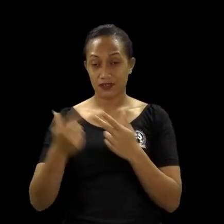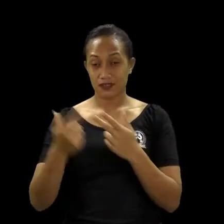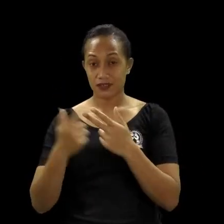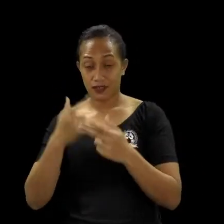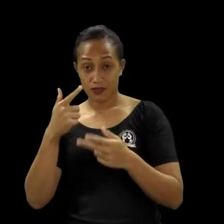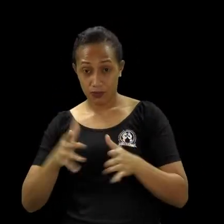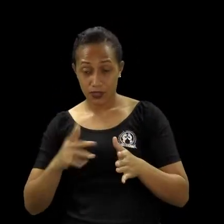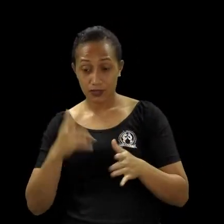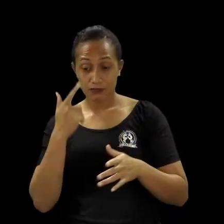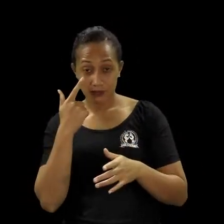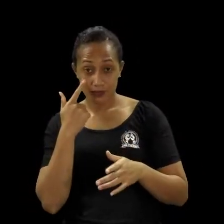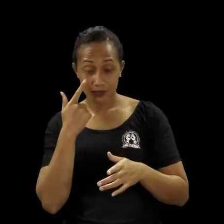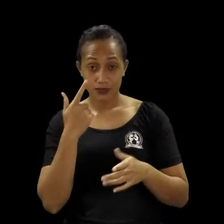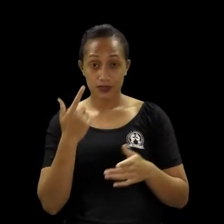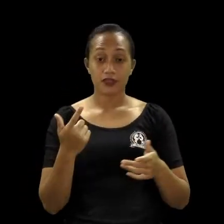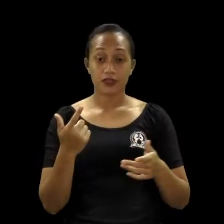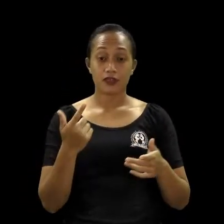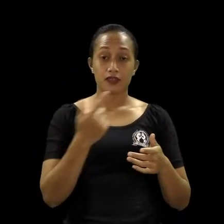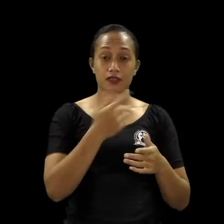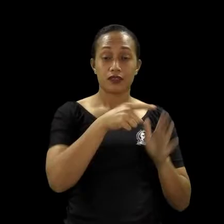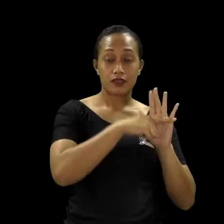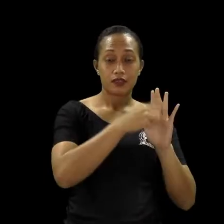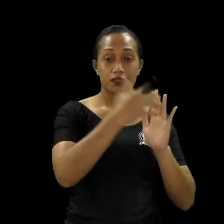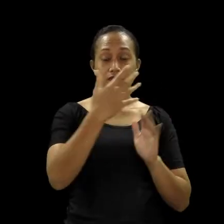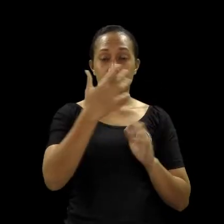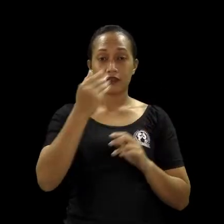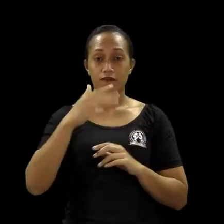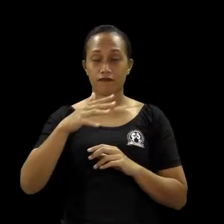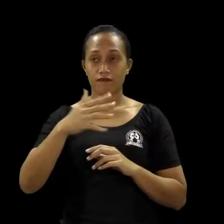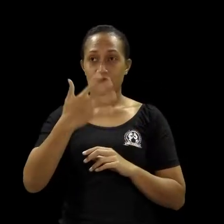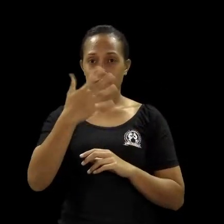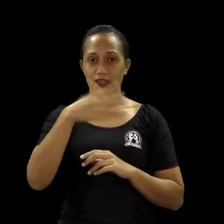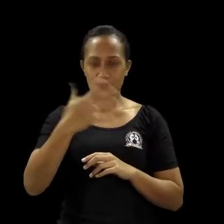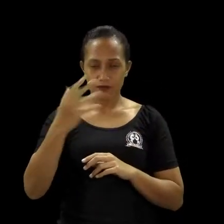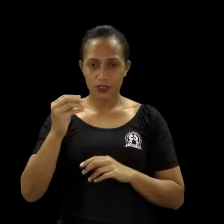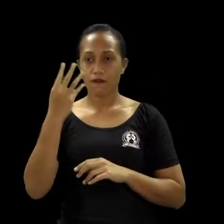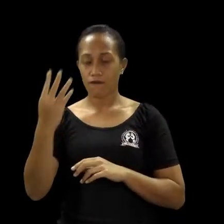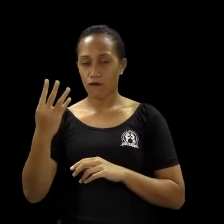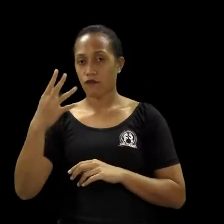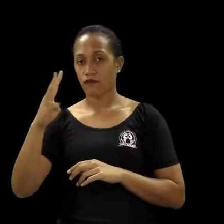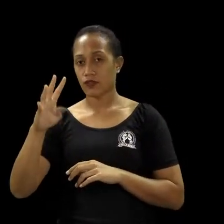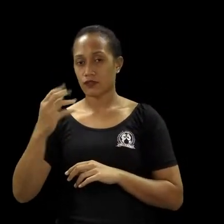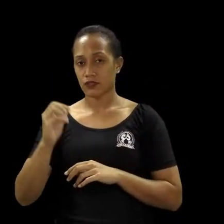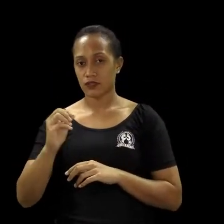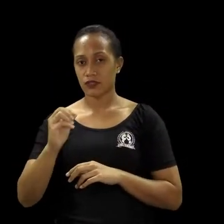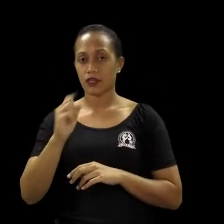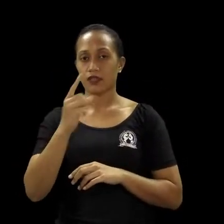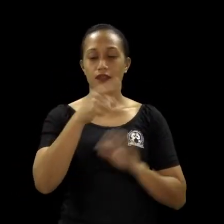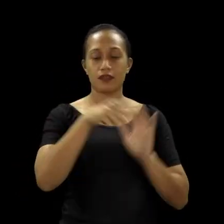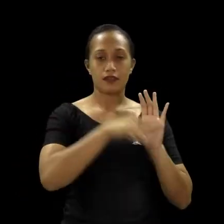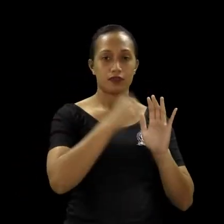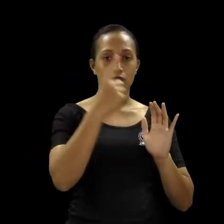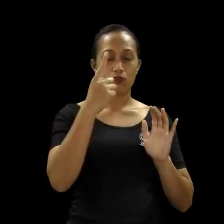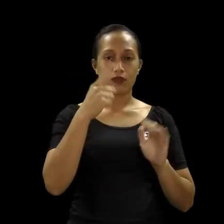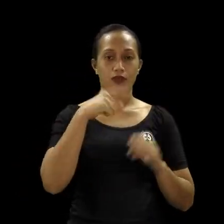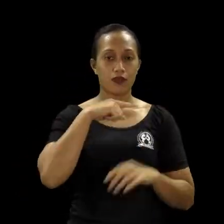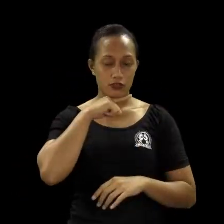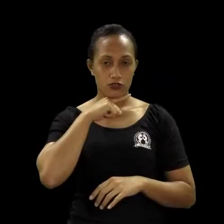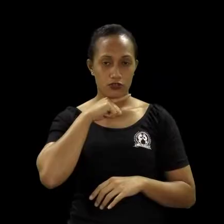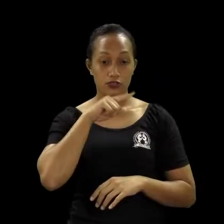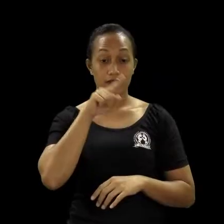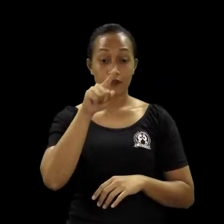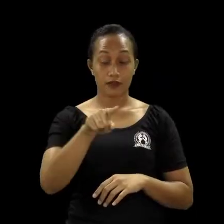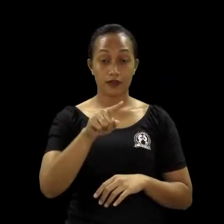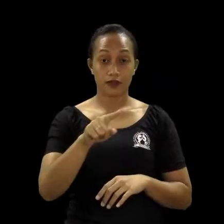think about this is negative 550 plus 450 is going to get us negative 100. And so